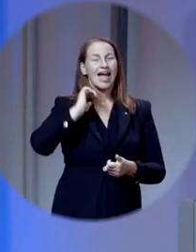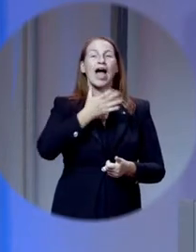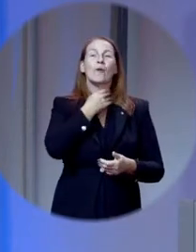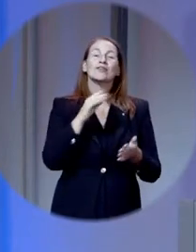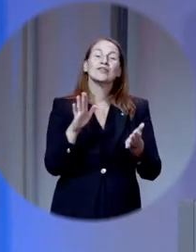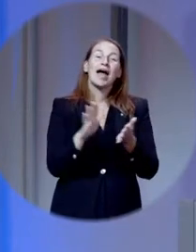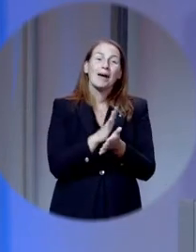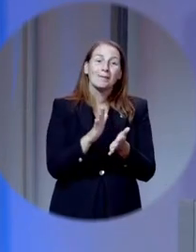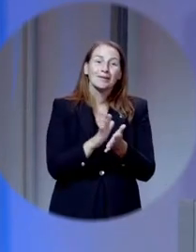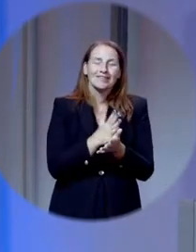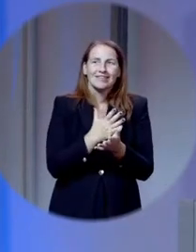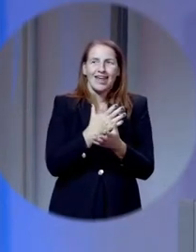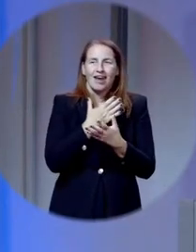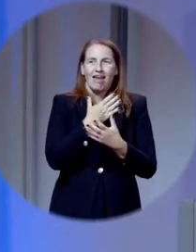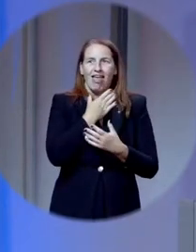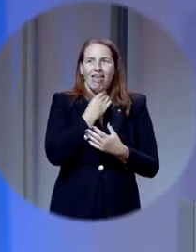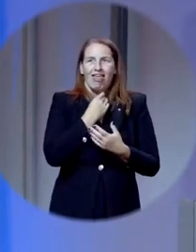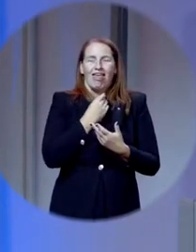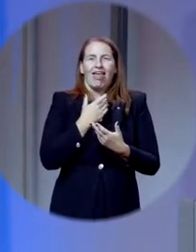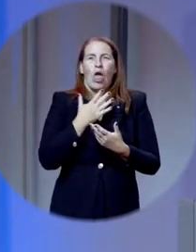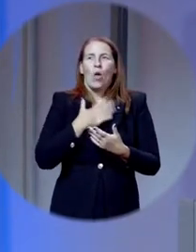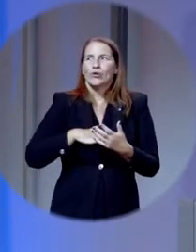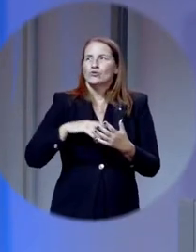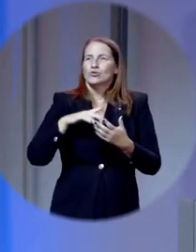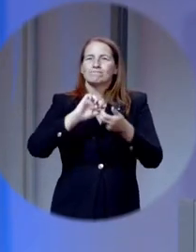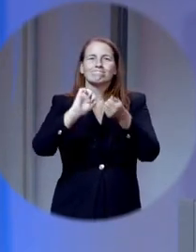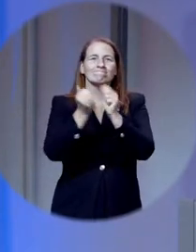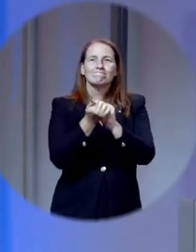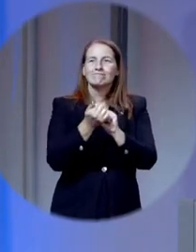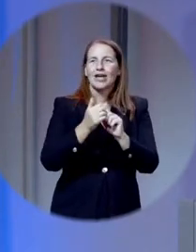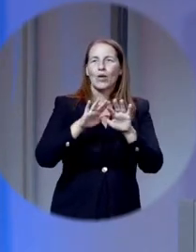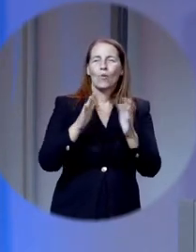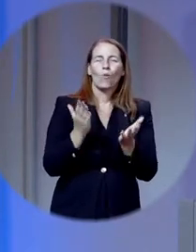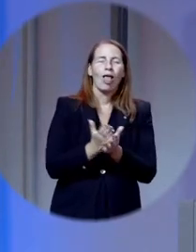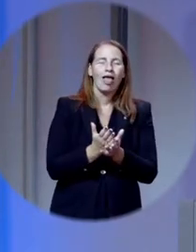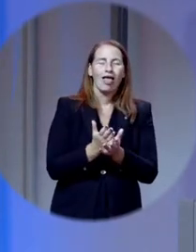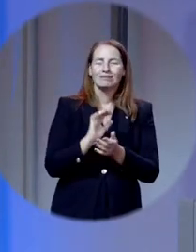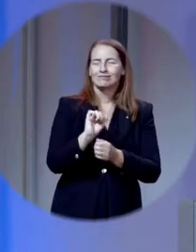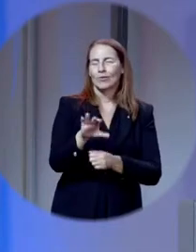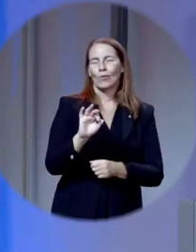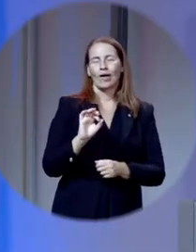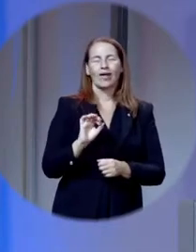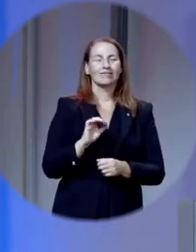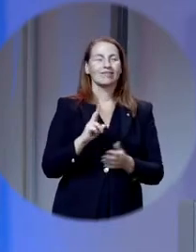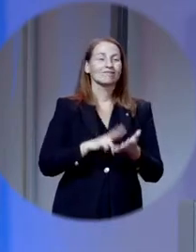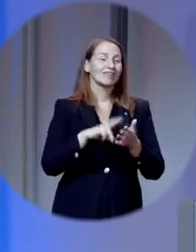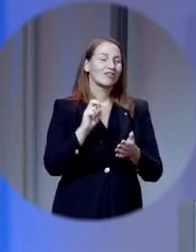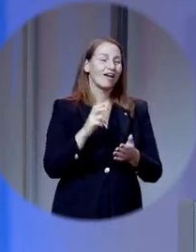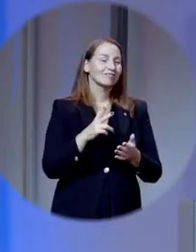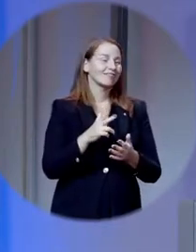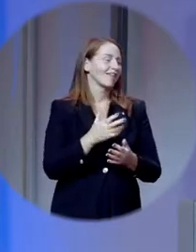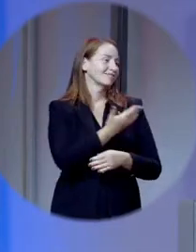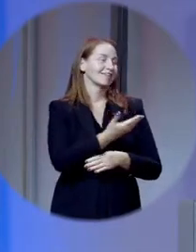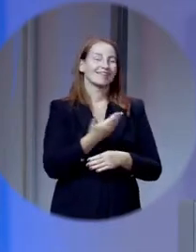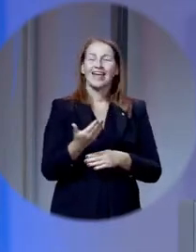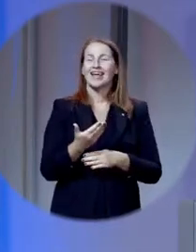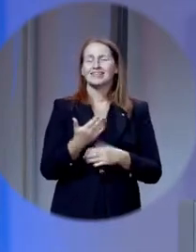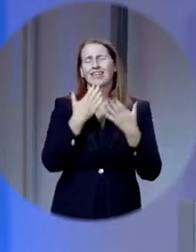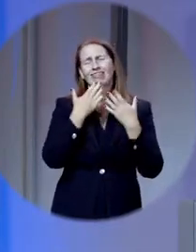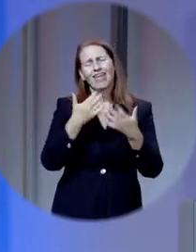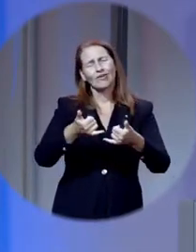happiness and a thirst to change the world in whatever way you choose. Vice Chancellor and distinguished guests, thank you for this